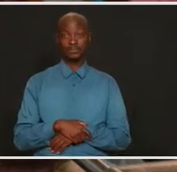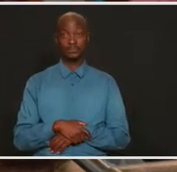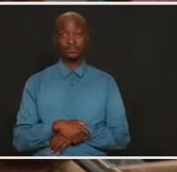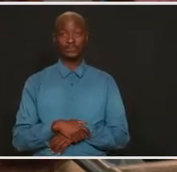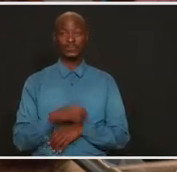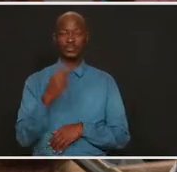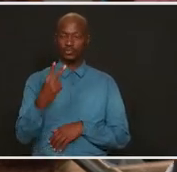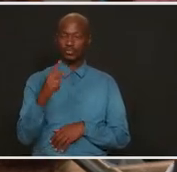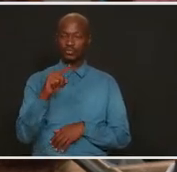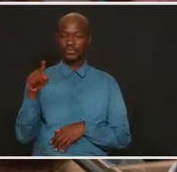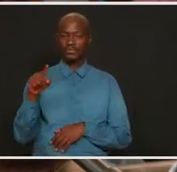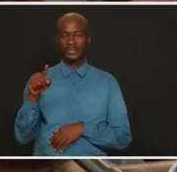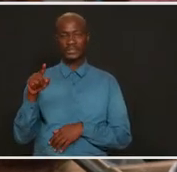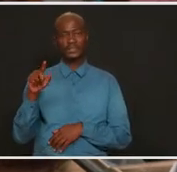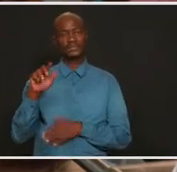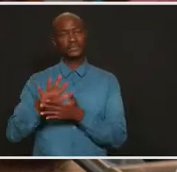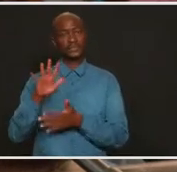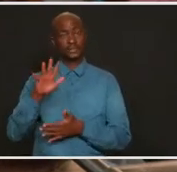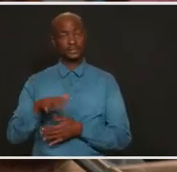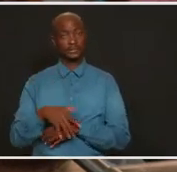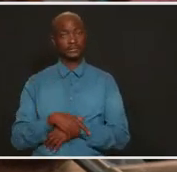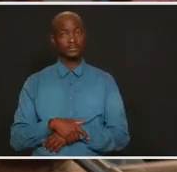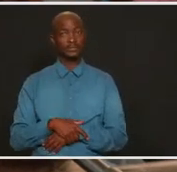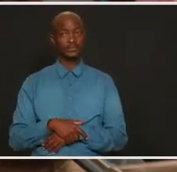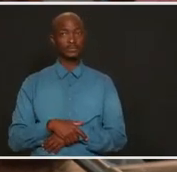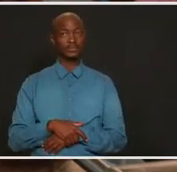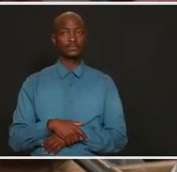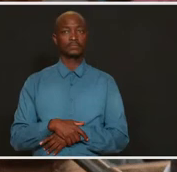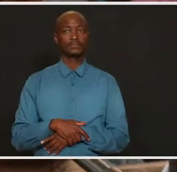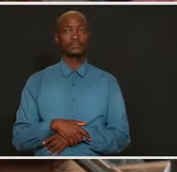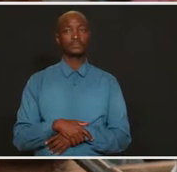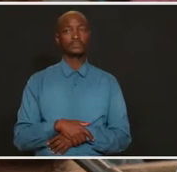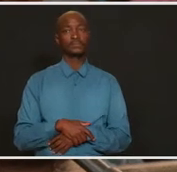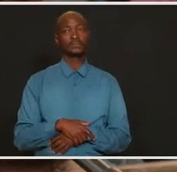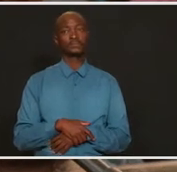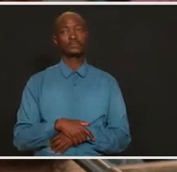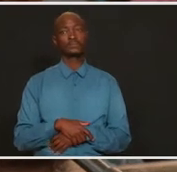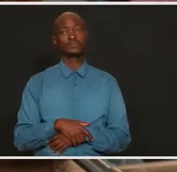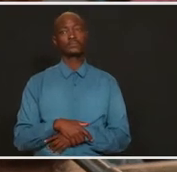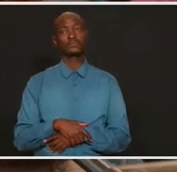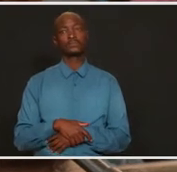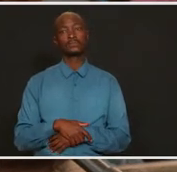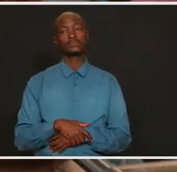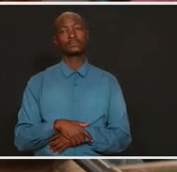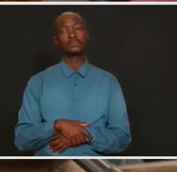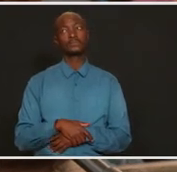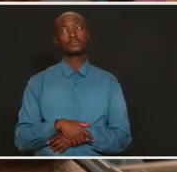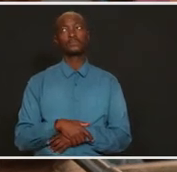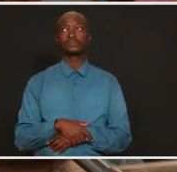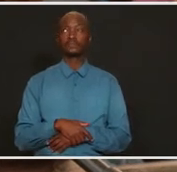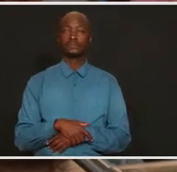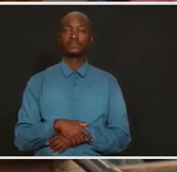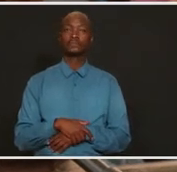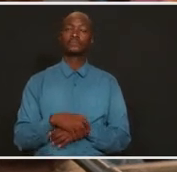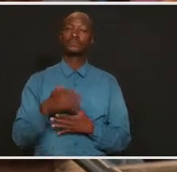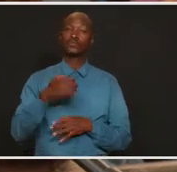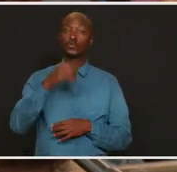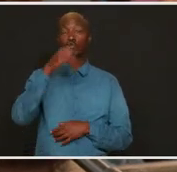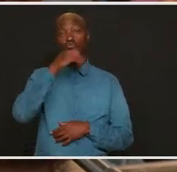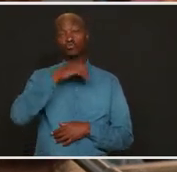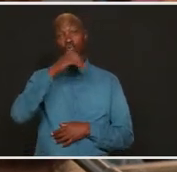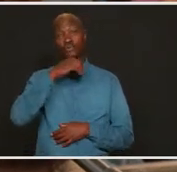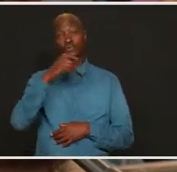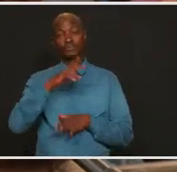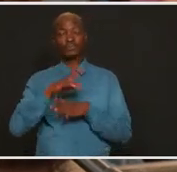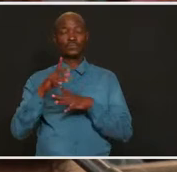two verse 15. um Warren team who drinks strong drink himself